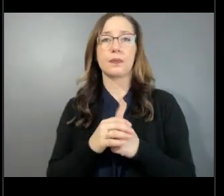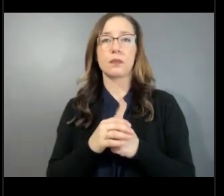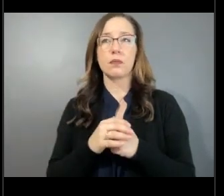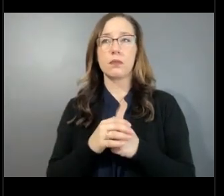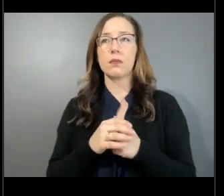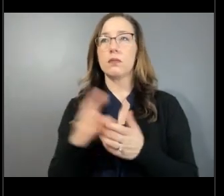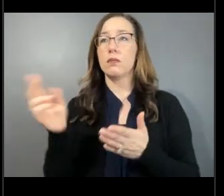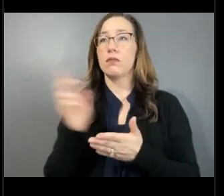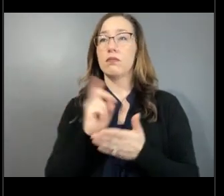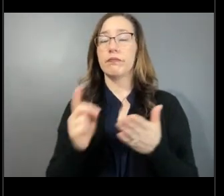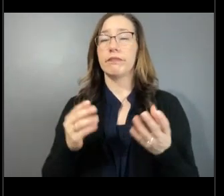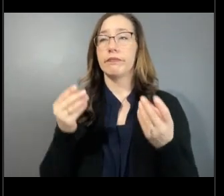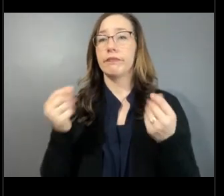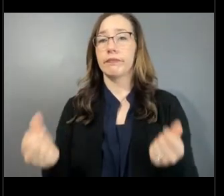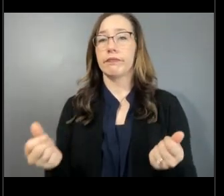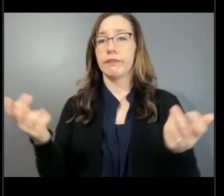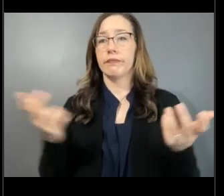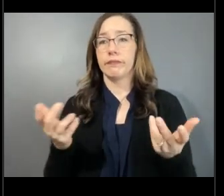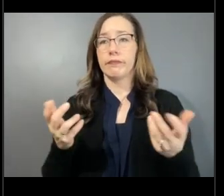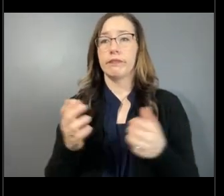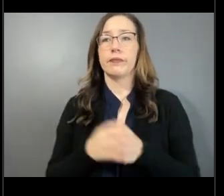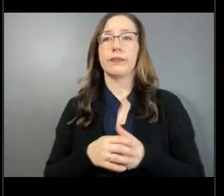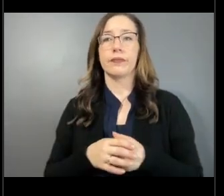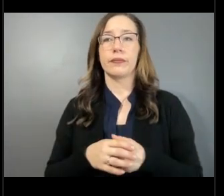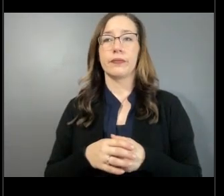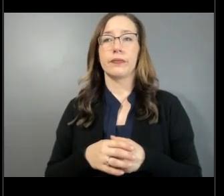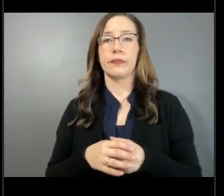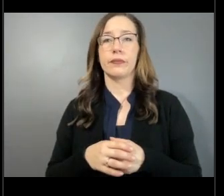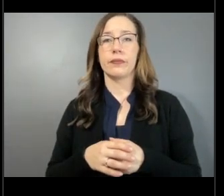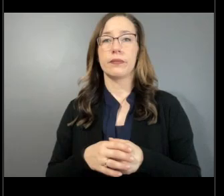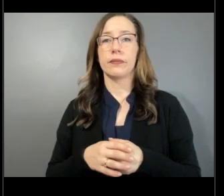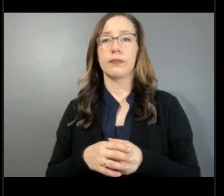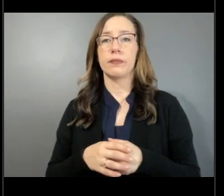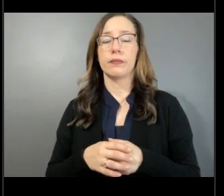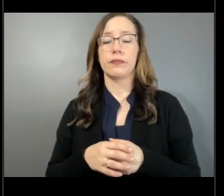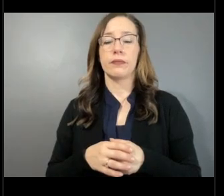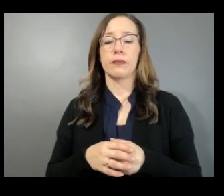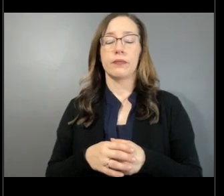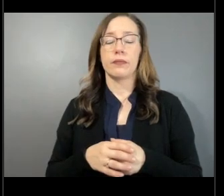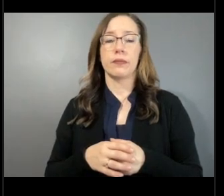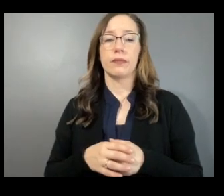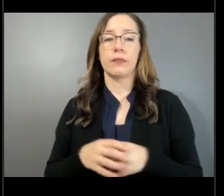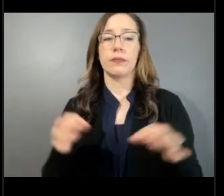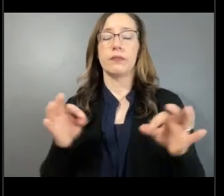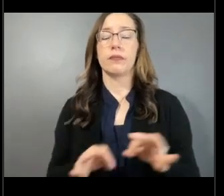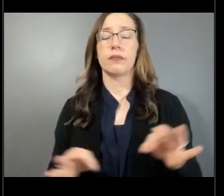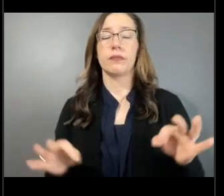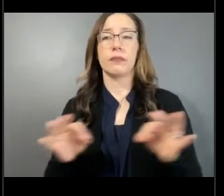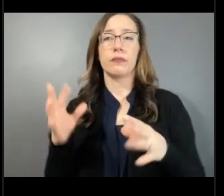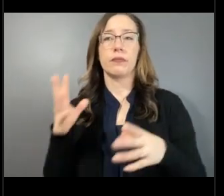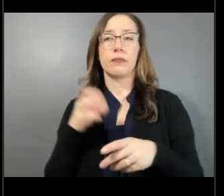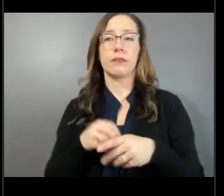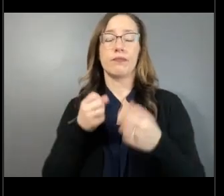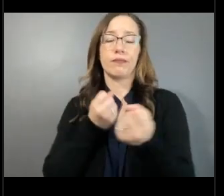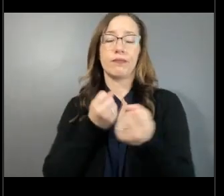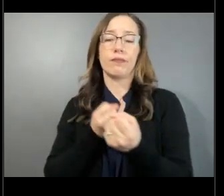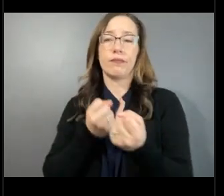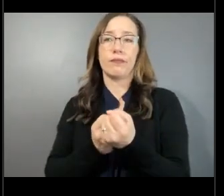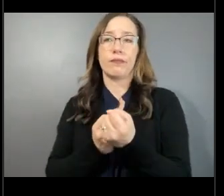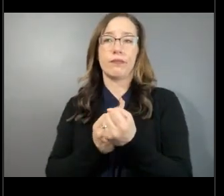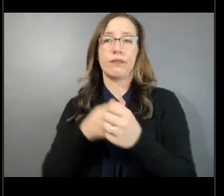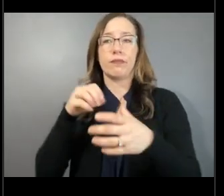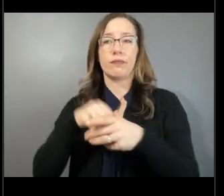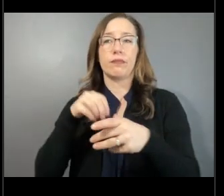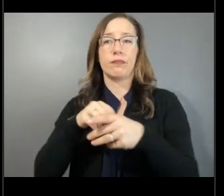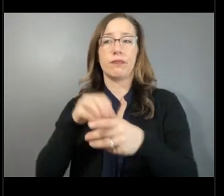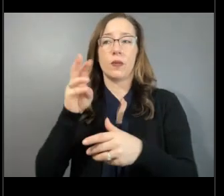design solution is, it is important to include reinforcing inside bathroom